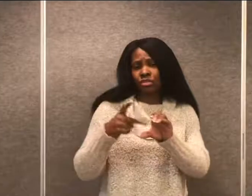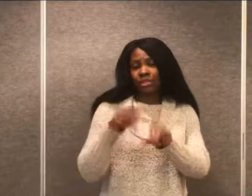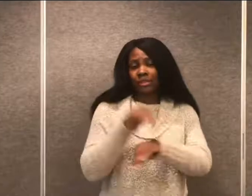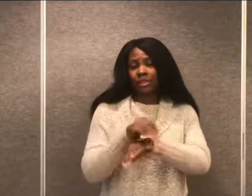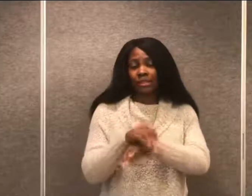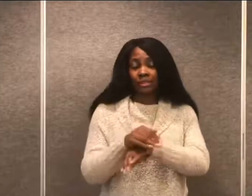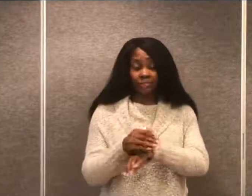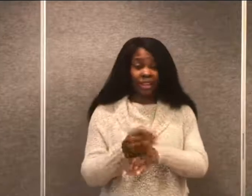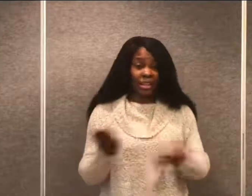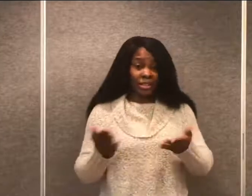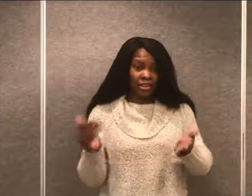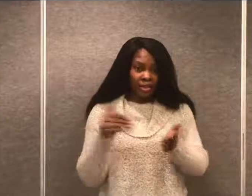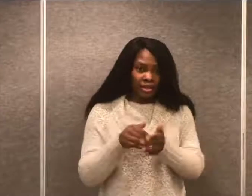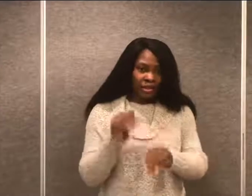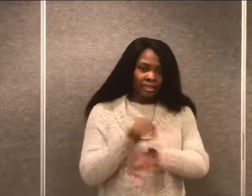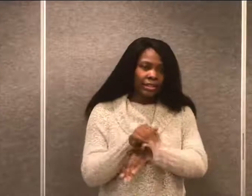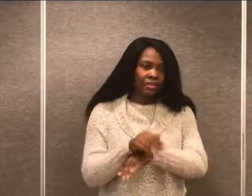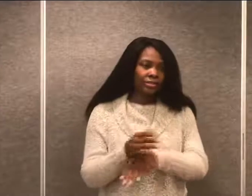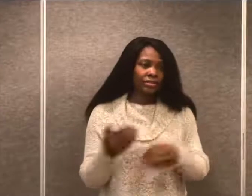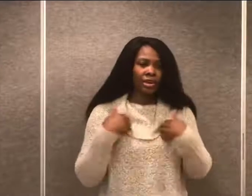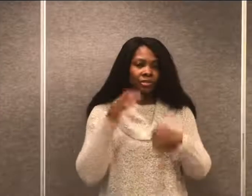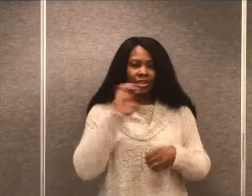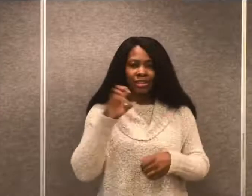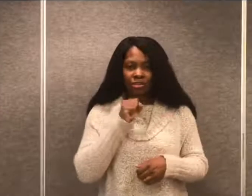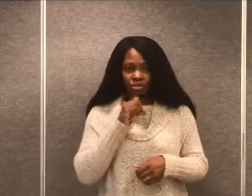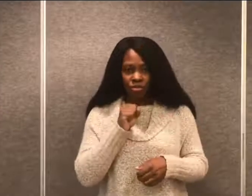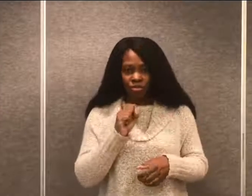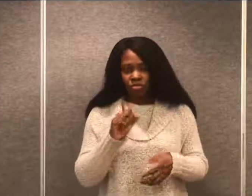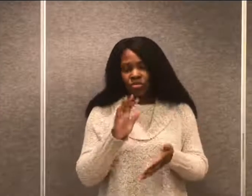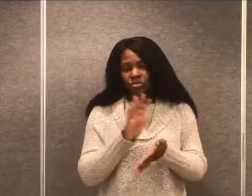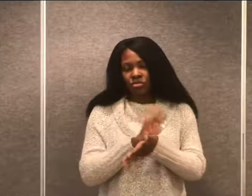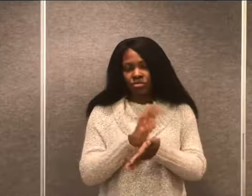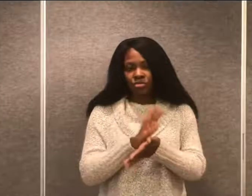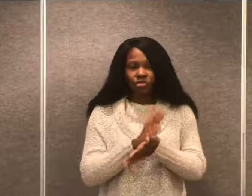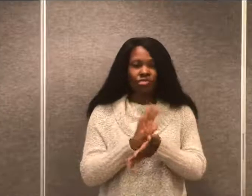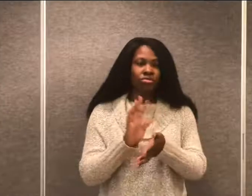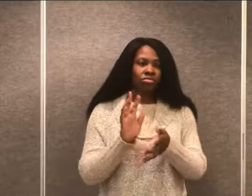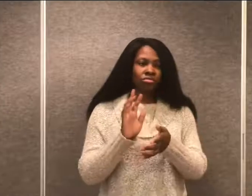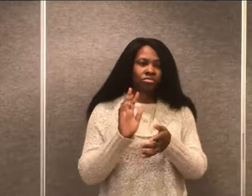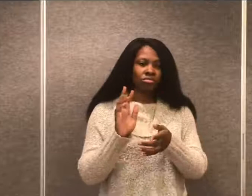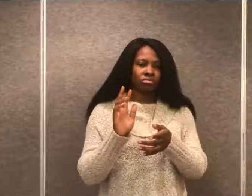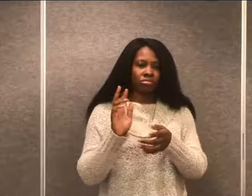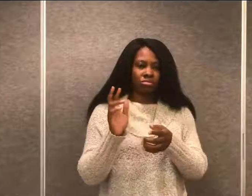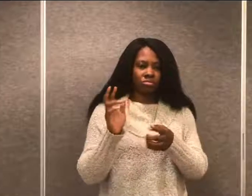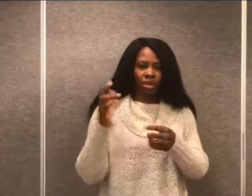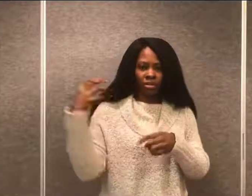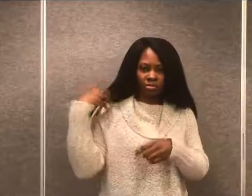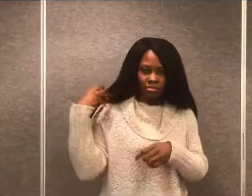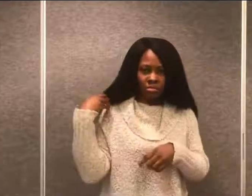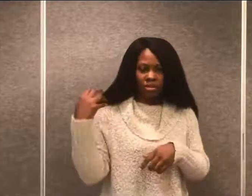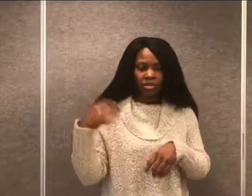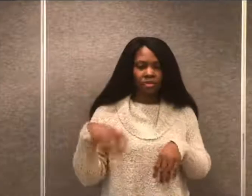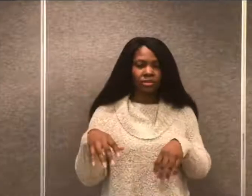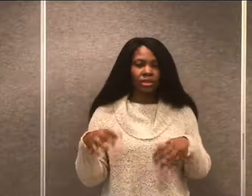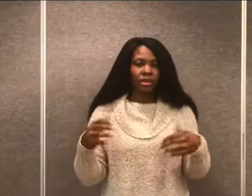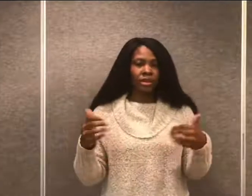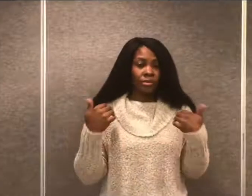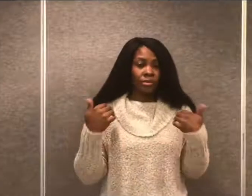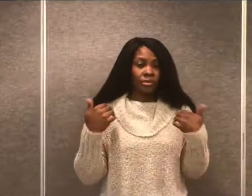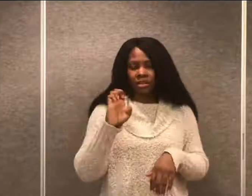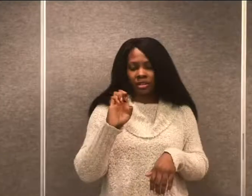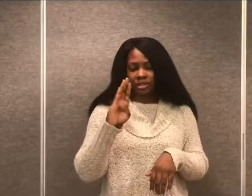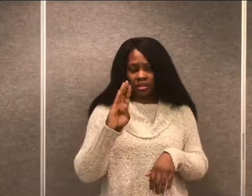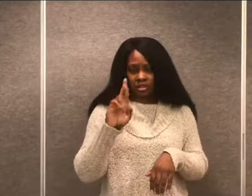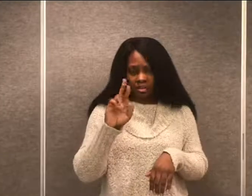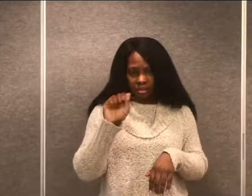have them back again. We have our Eastern School Superintendent, Mr. Hassan. We also have the Assistant Superintendent,